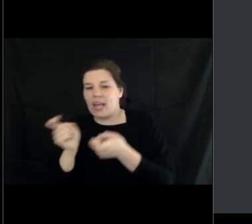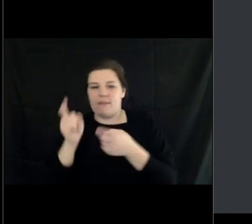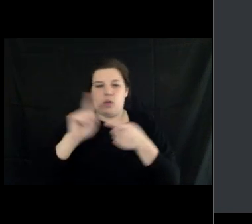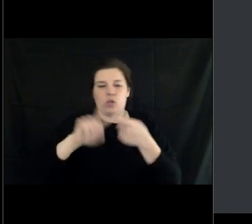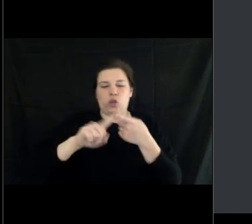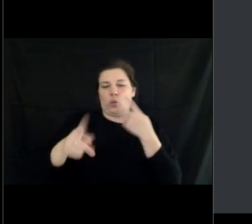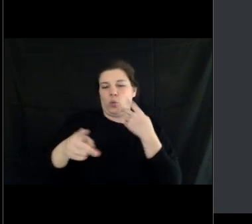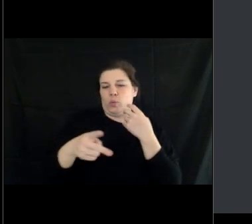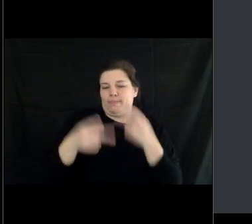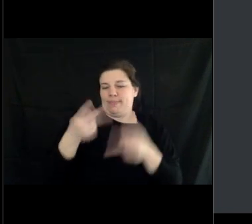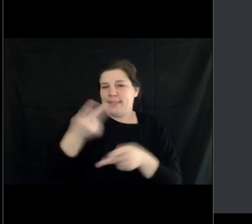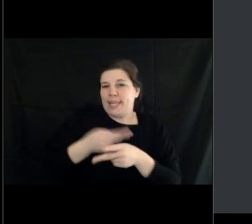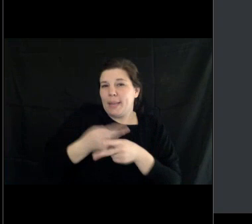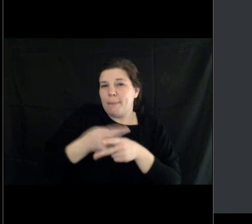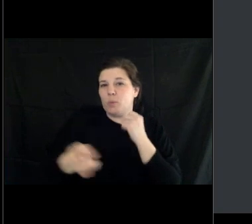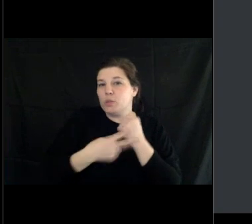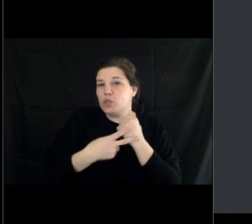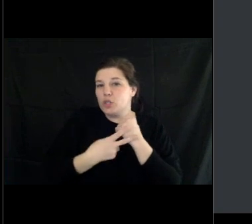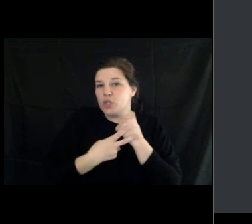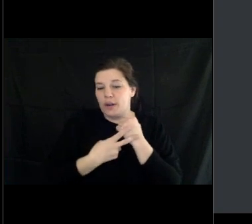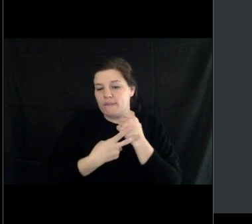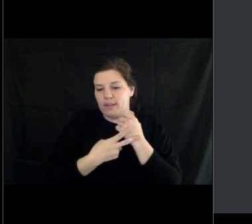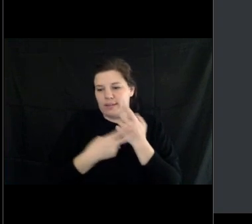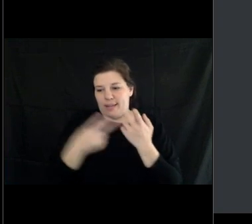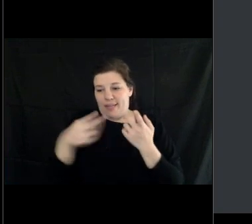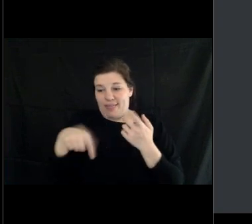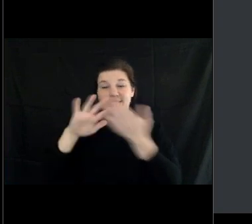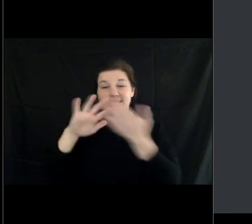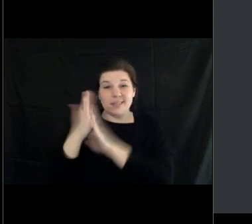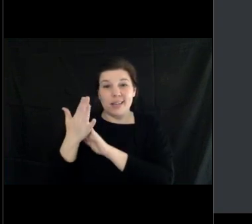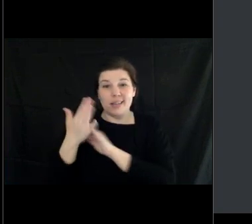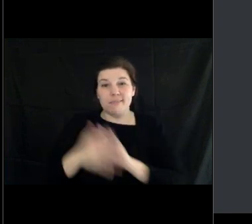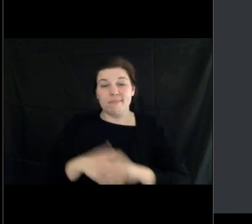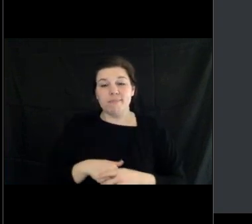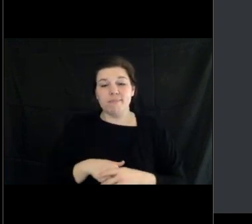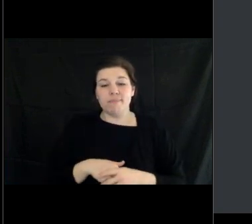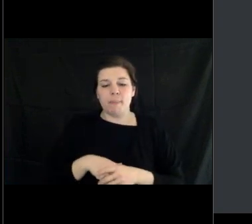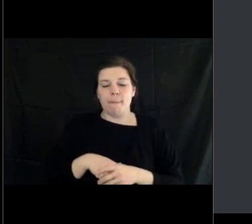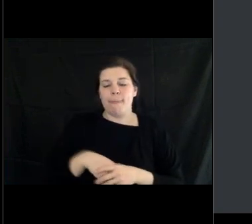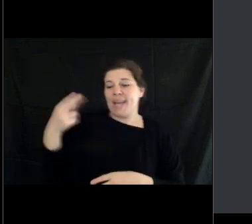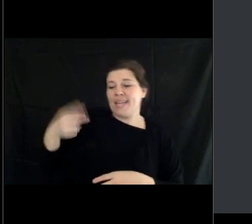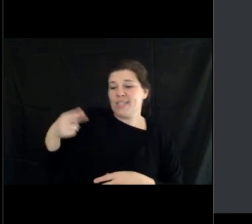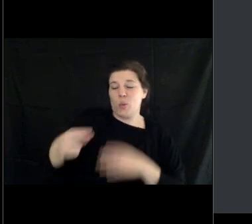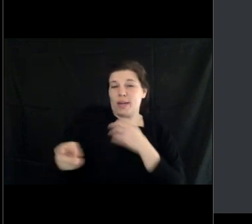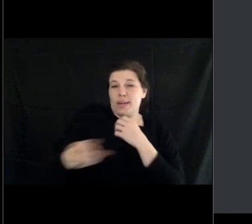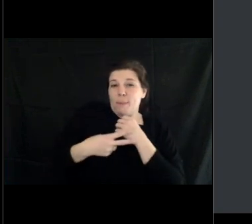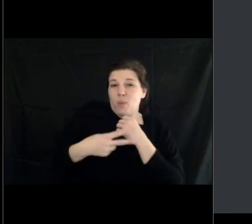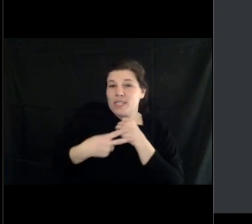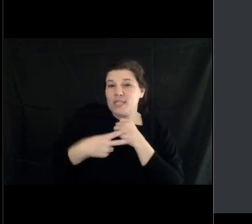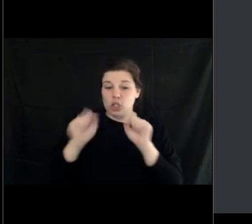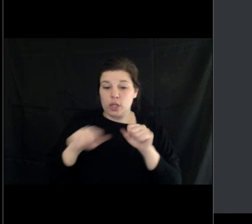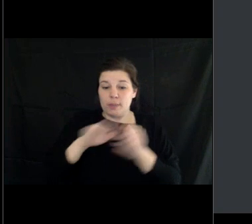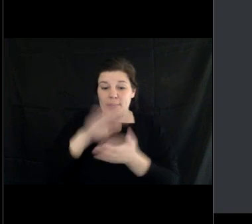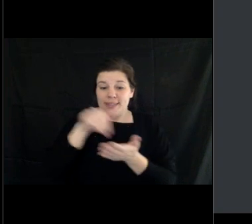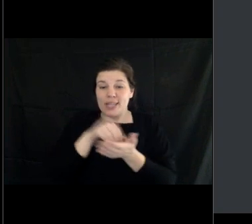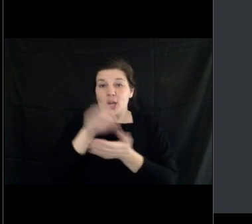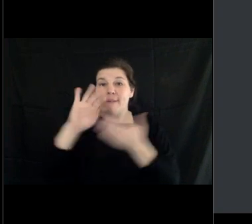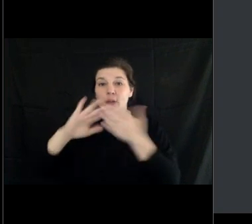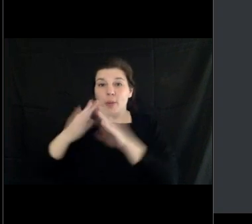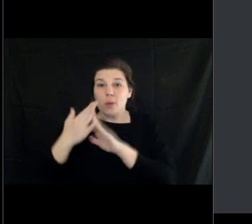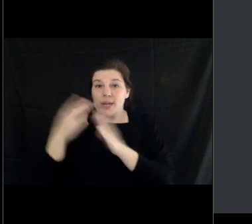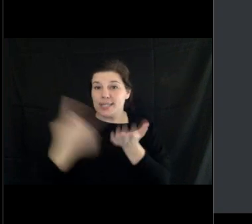aspects of the heritage that has shaped the city. Whereas historic preservation can be the center of community discussion,